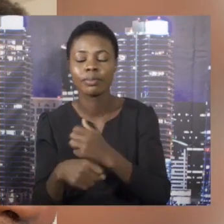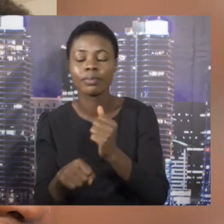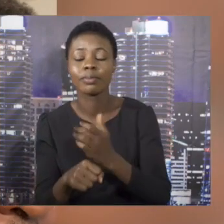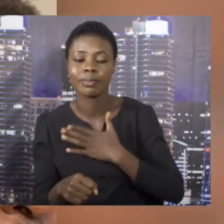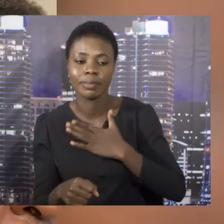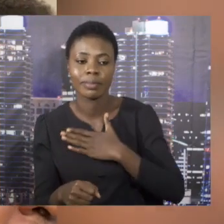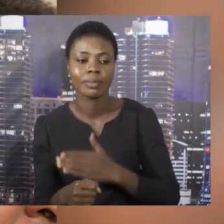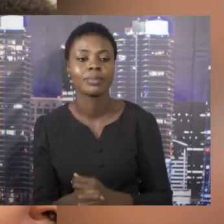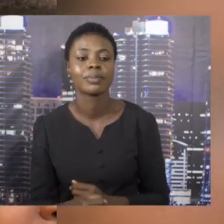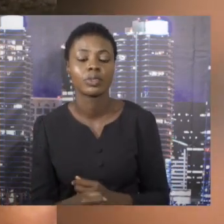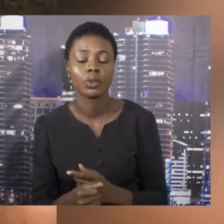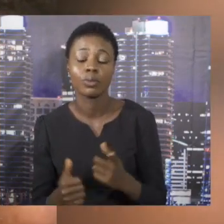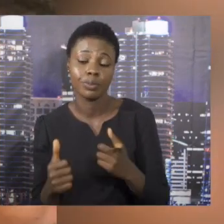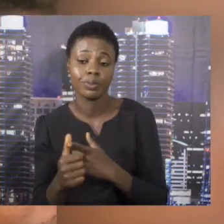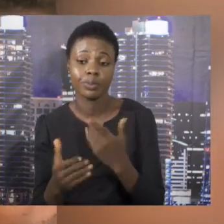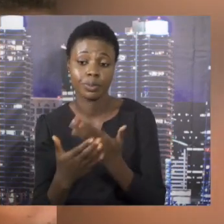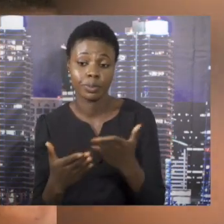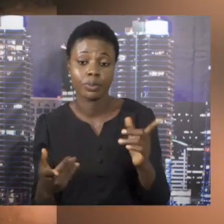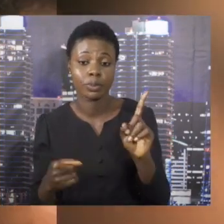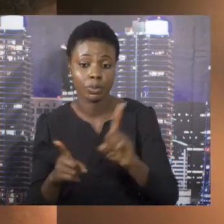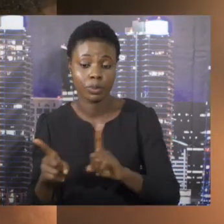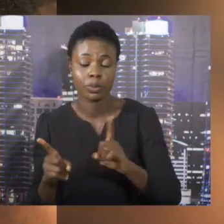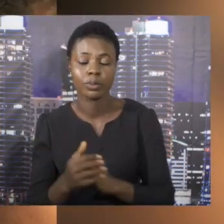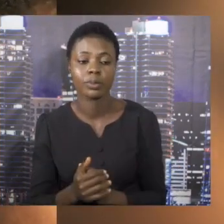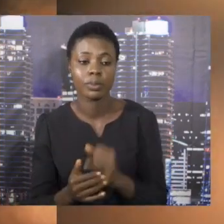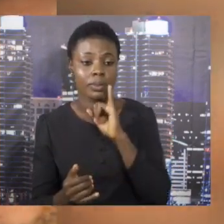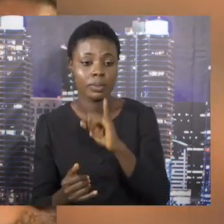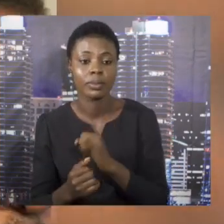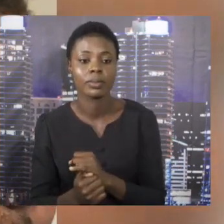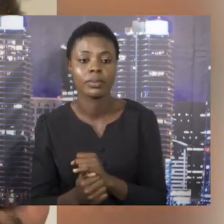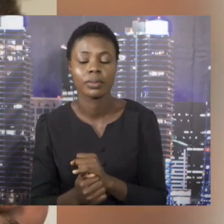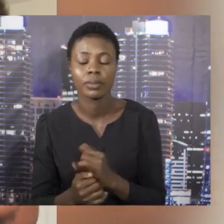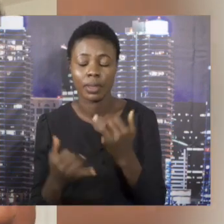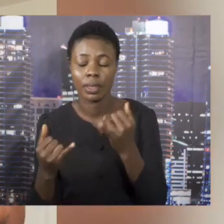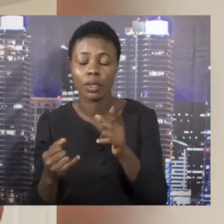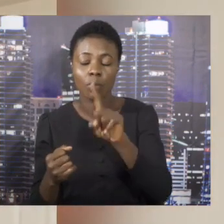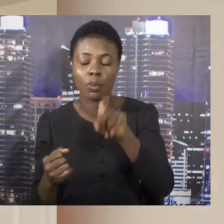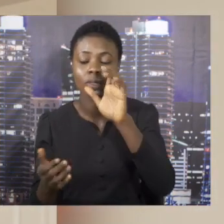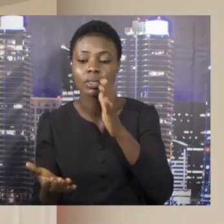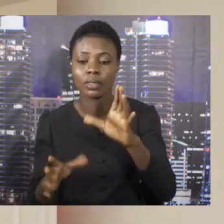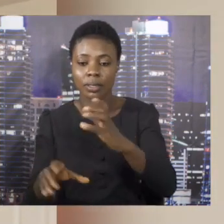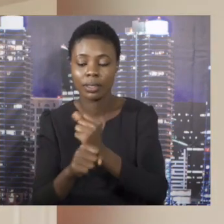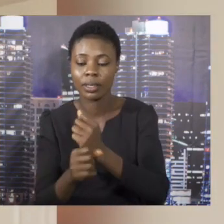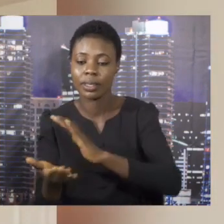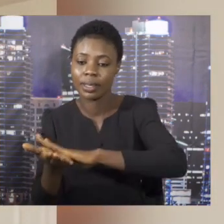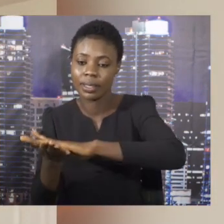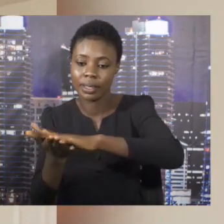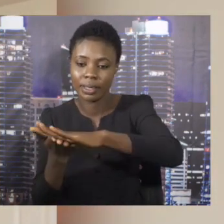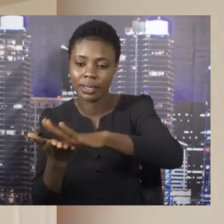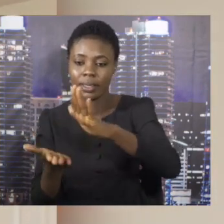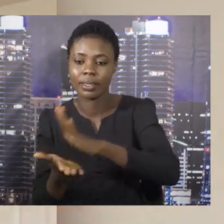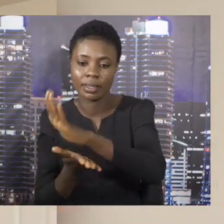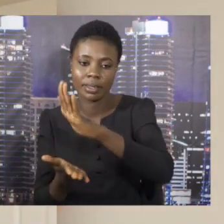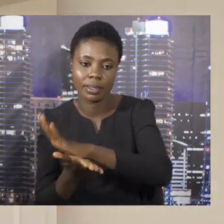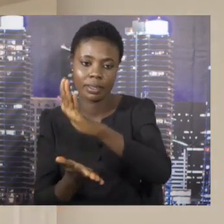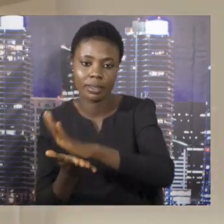use that. So the first thing to do is that you will need to get a plain paper. You get a